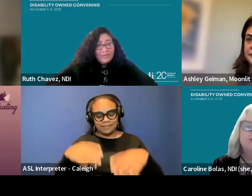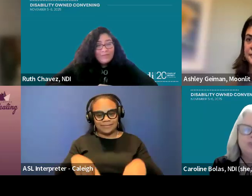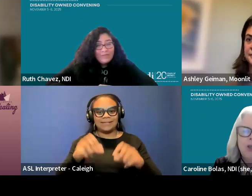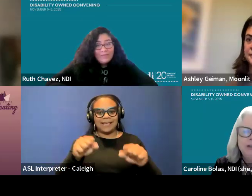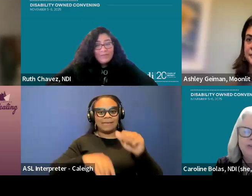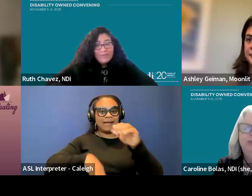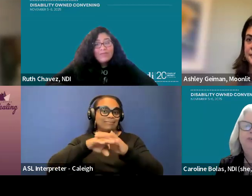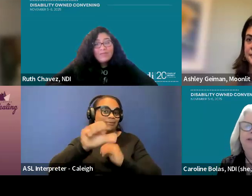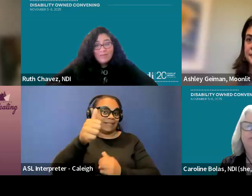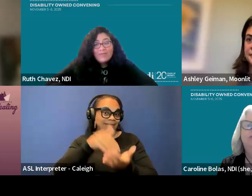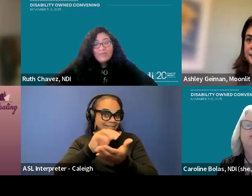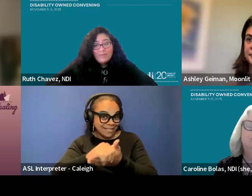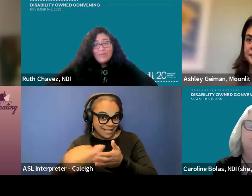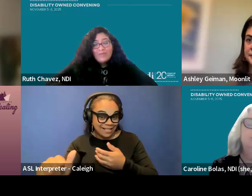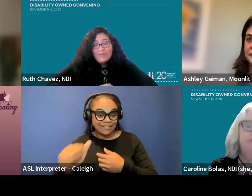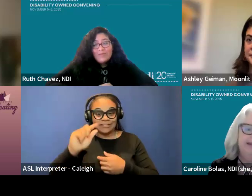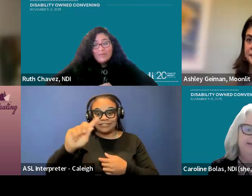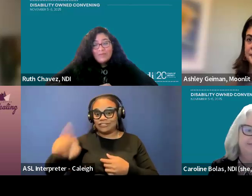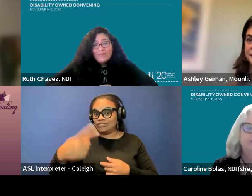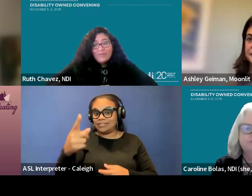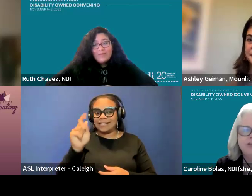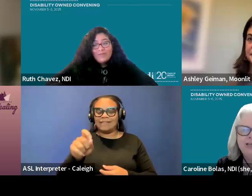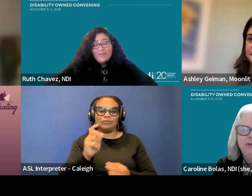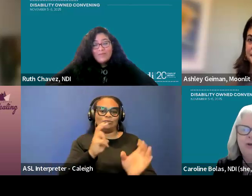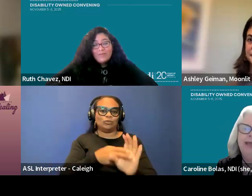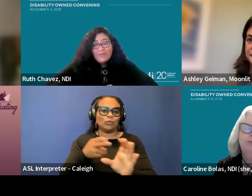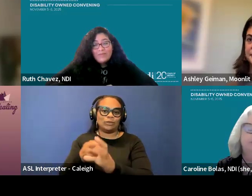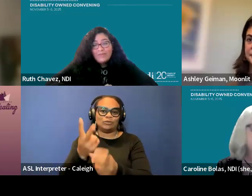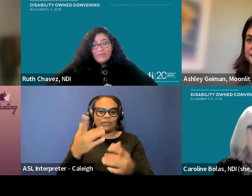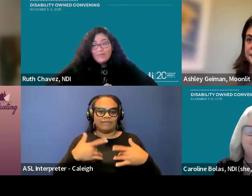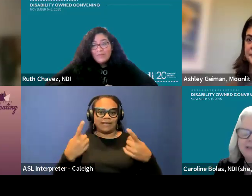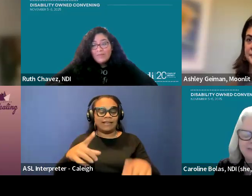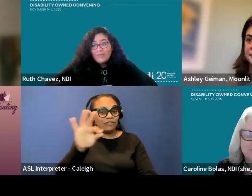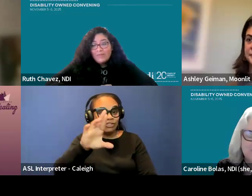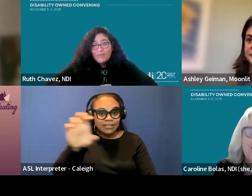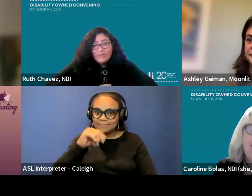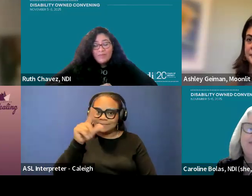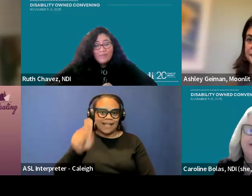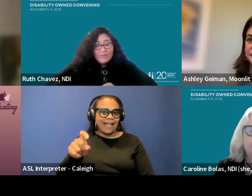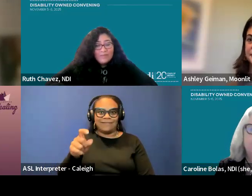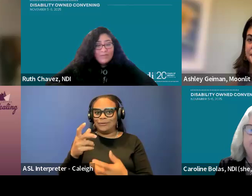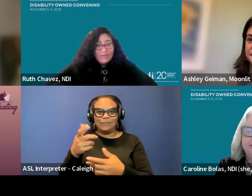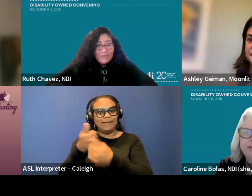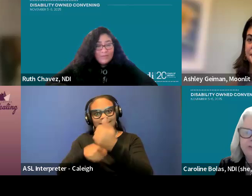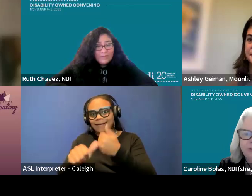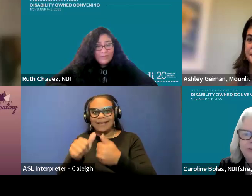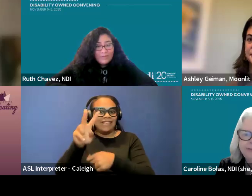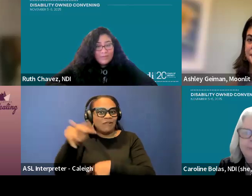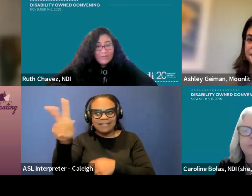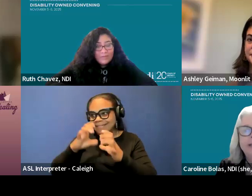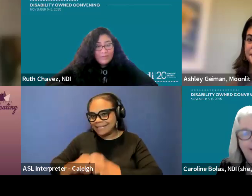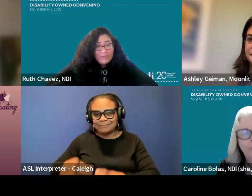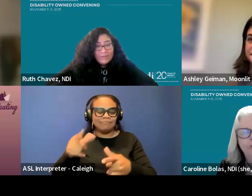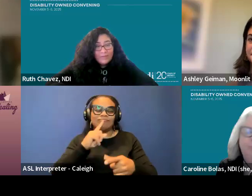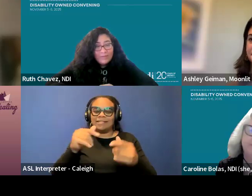up to $10,000. You just have to do 2 events. It's free. You don't have to be a Verizon customer. And they have some amazing